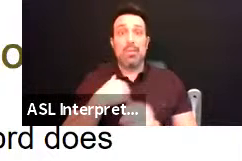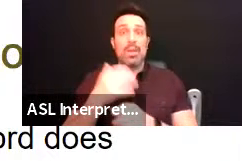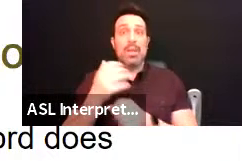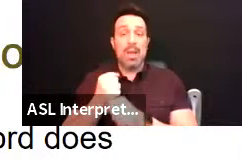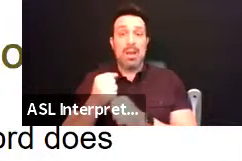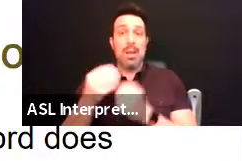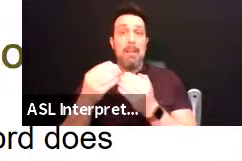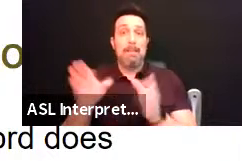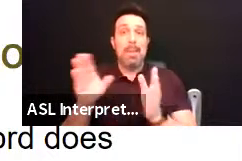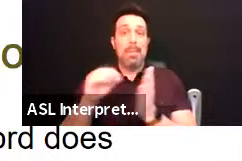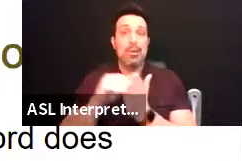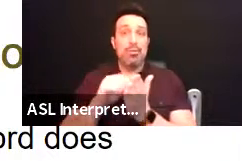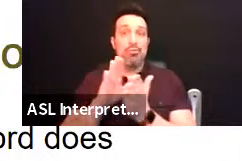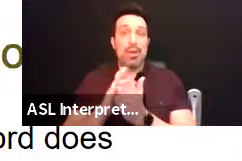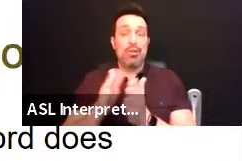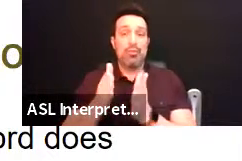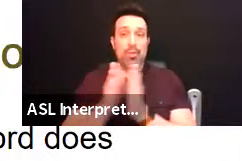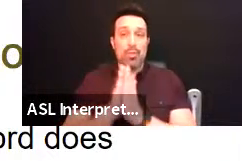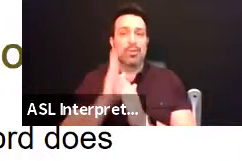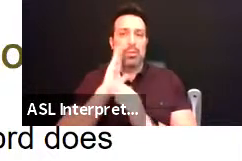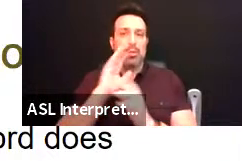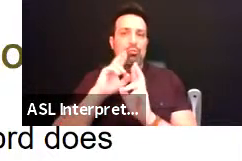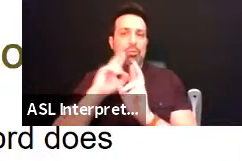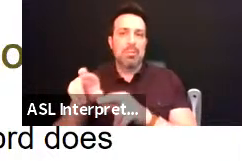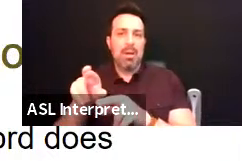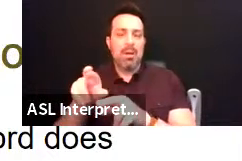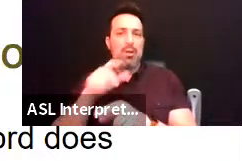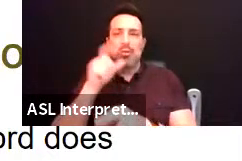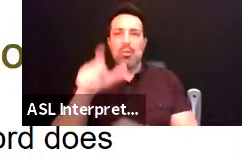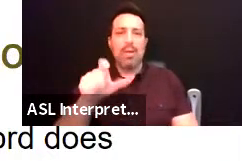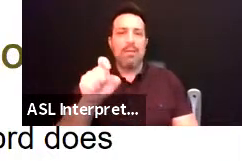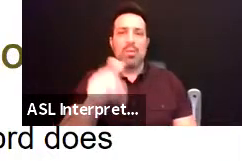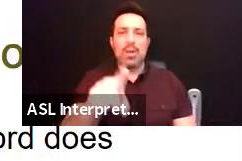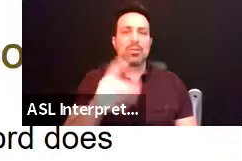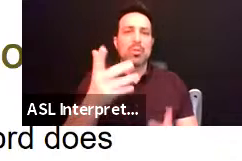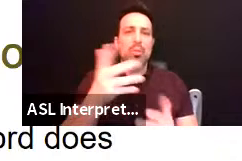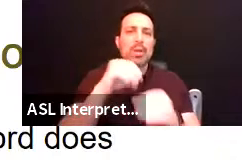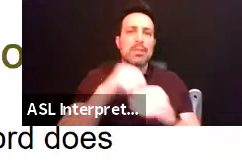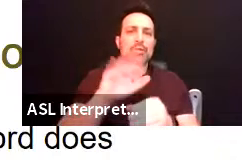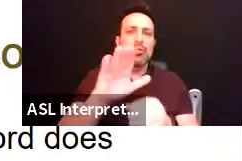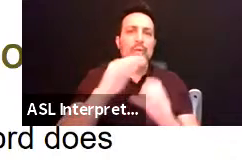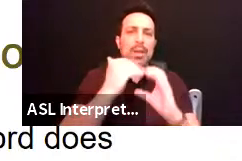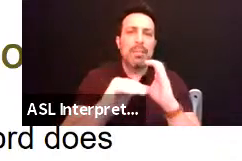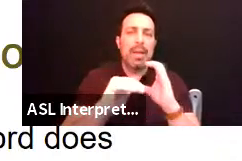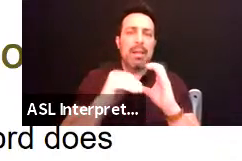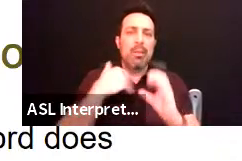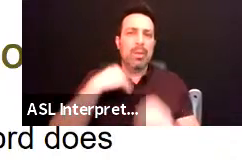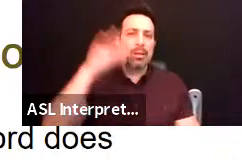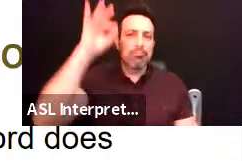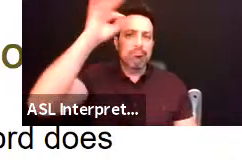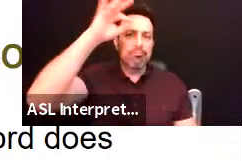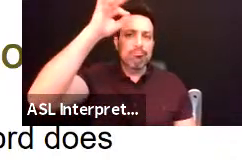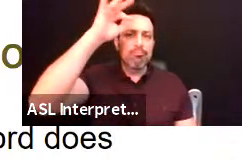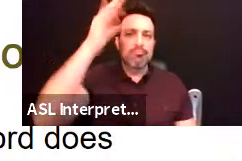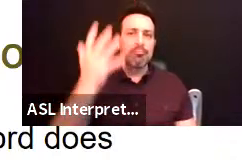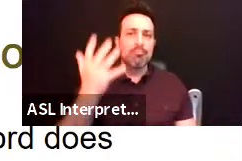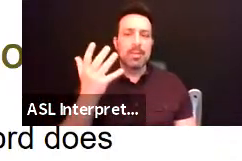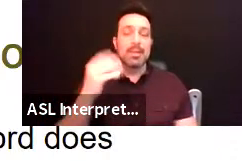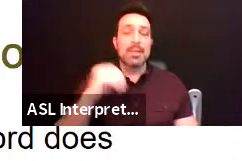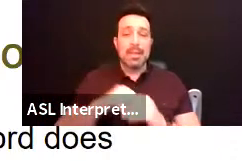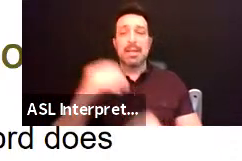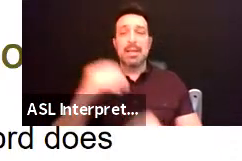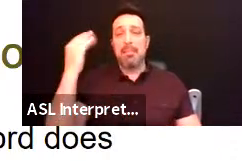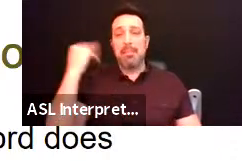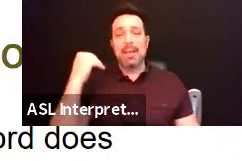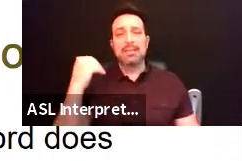records request, we would respond to it without having to ask you what is in your email that we don't know about. In the past,